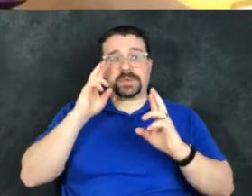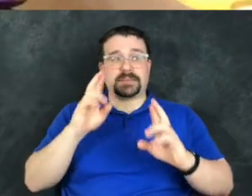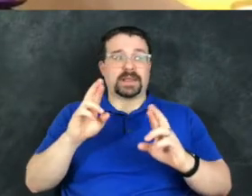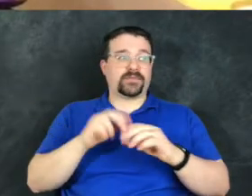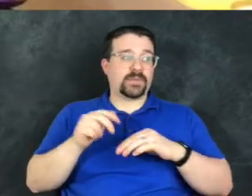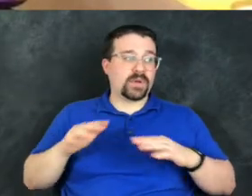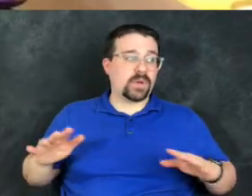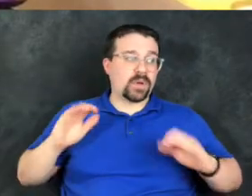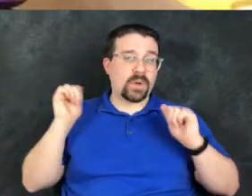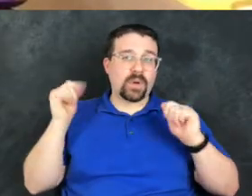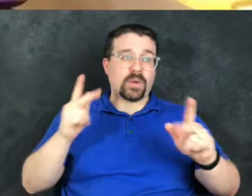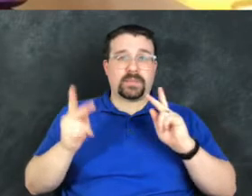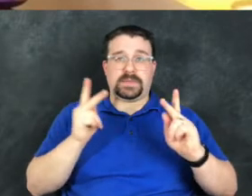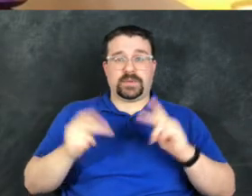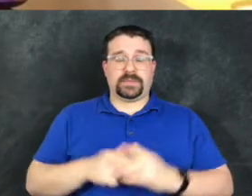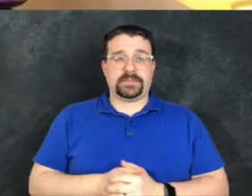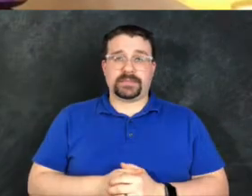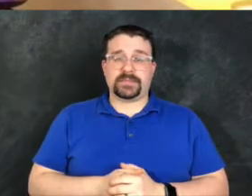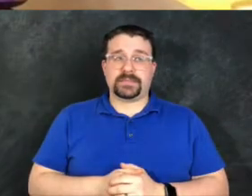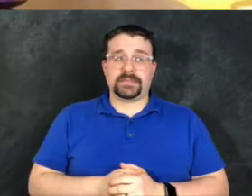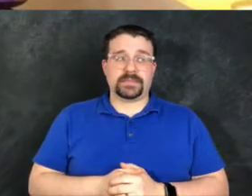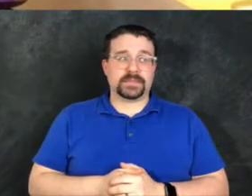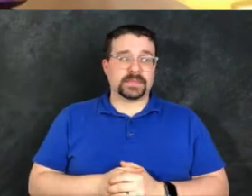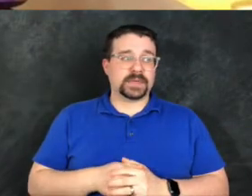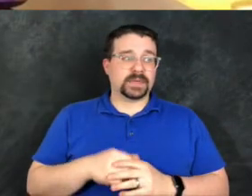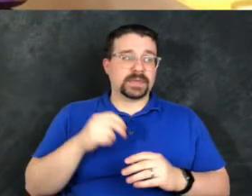commands respect from all people.